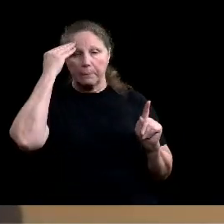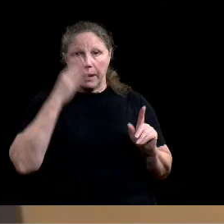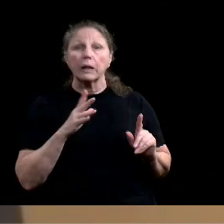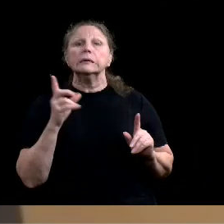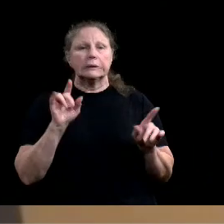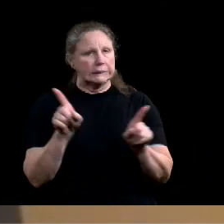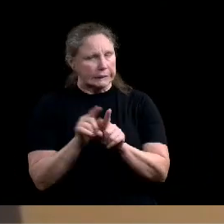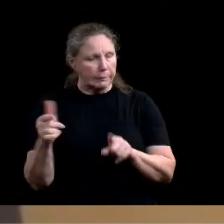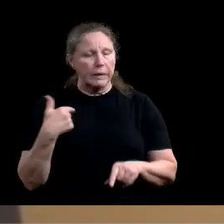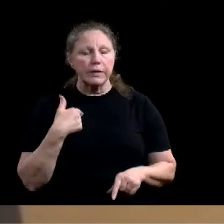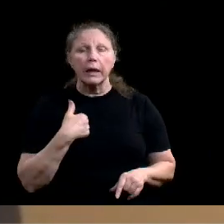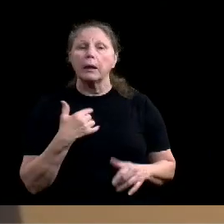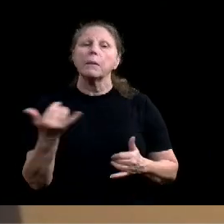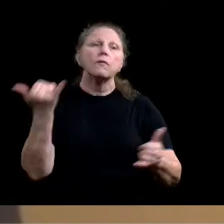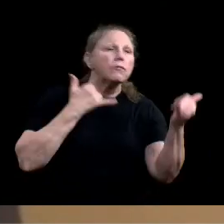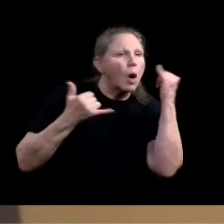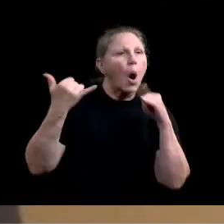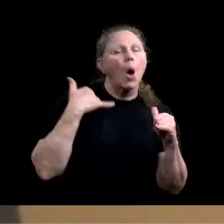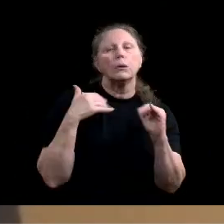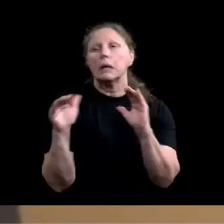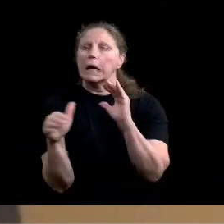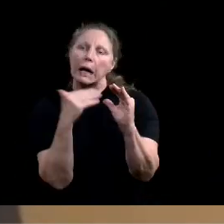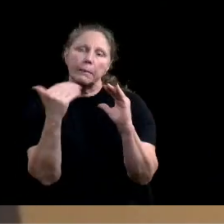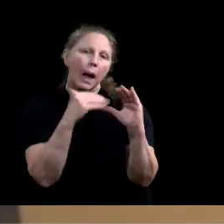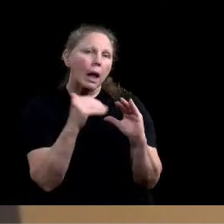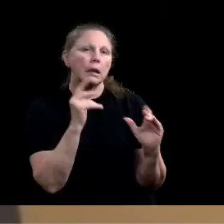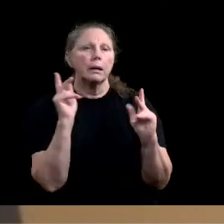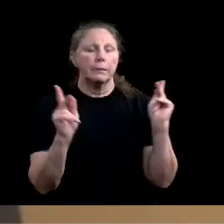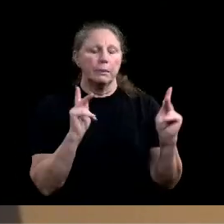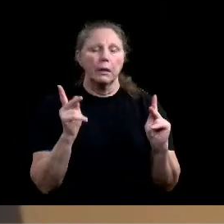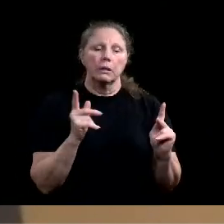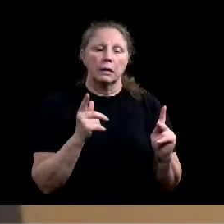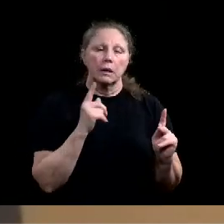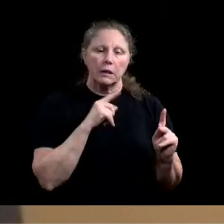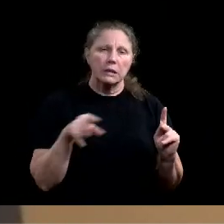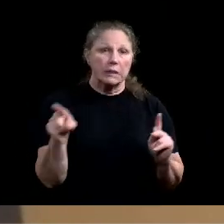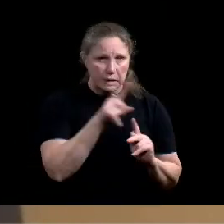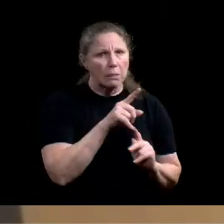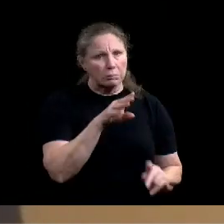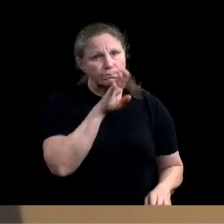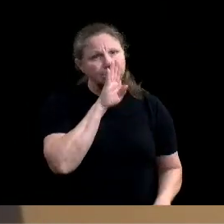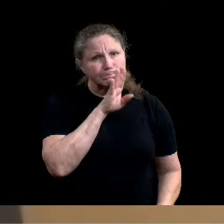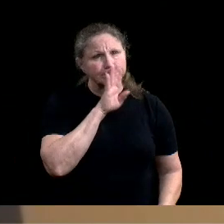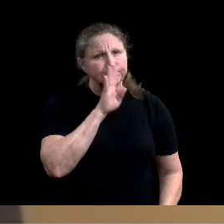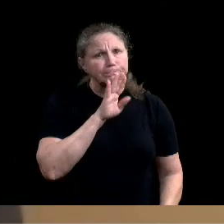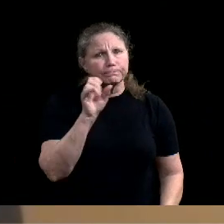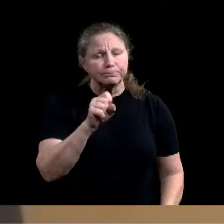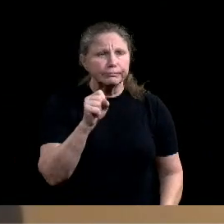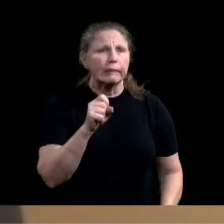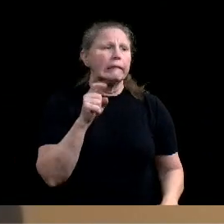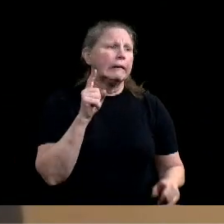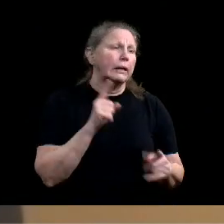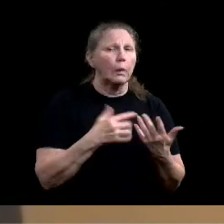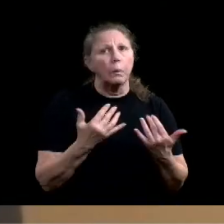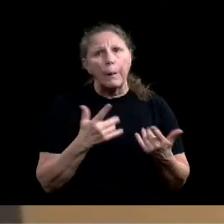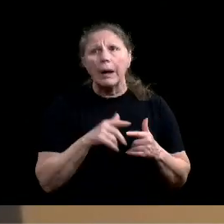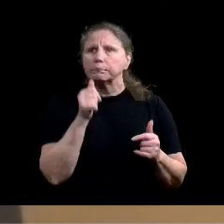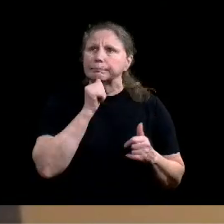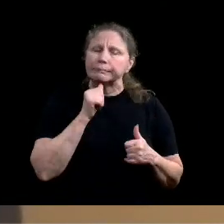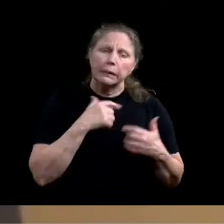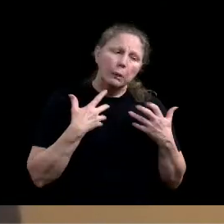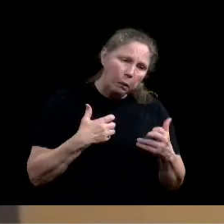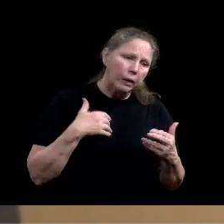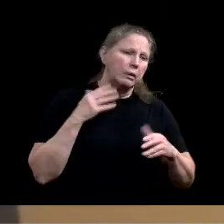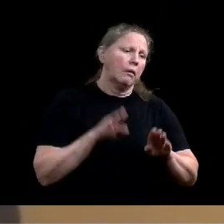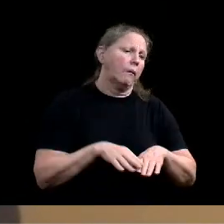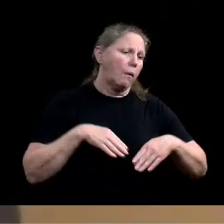folks, and some are very frustrated with not being able to reopen yet. There's no question that there's a lot